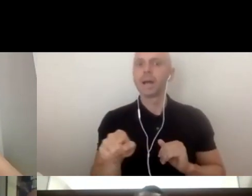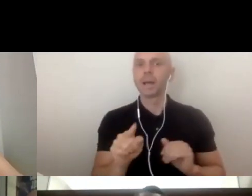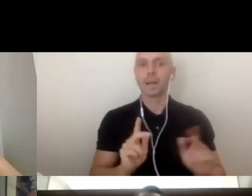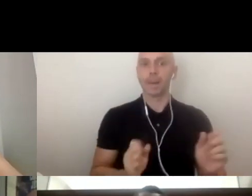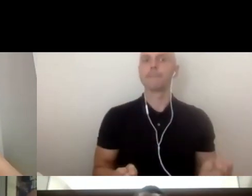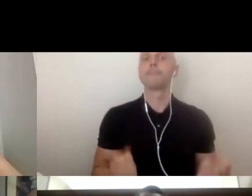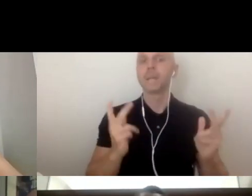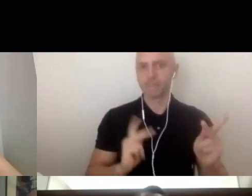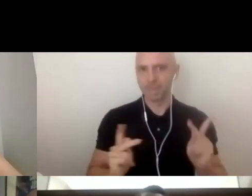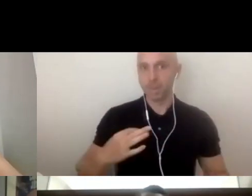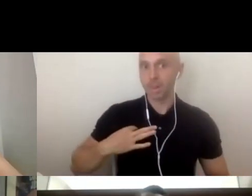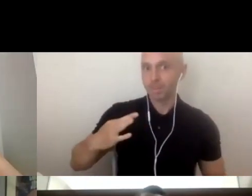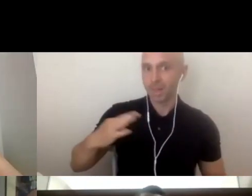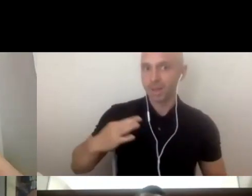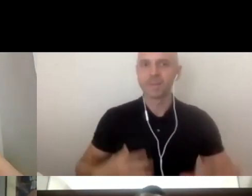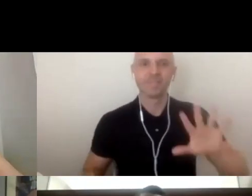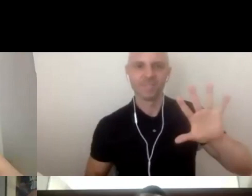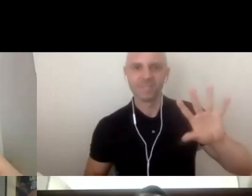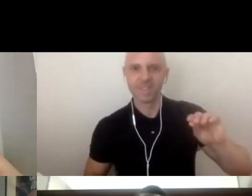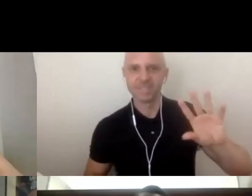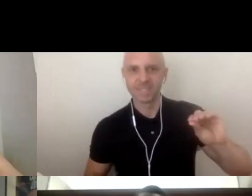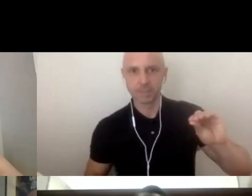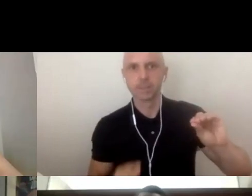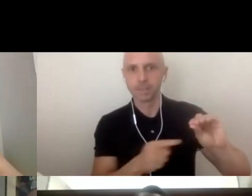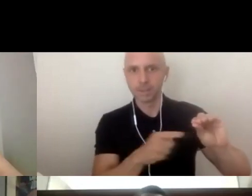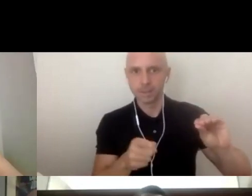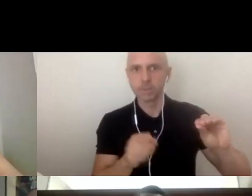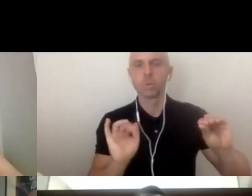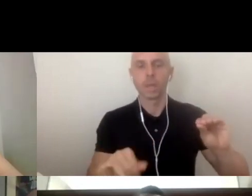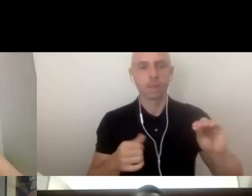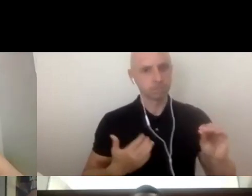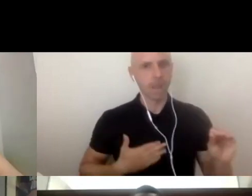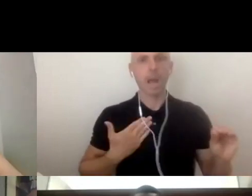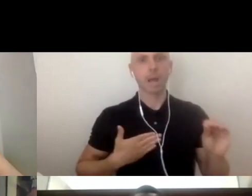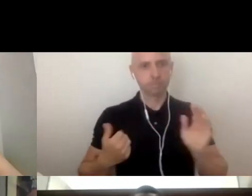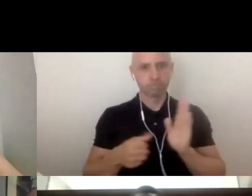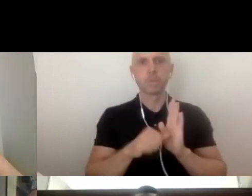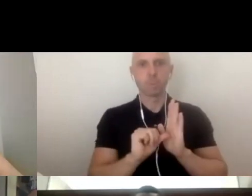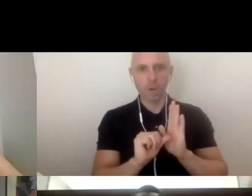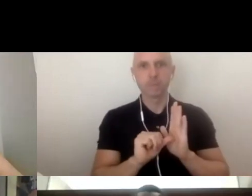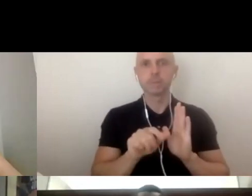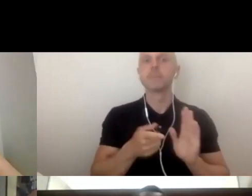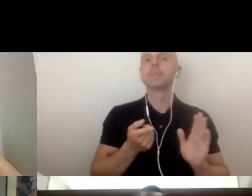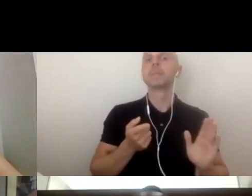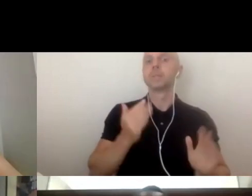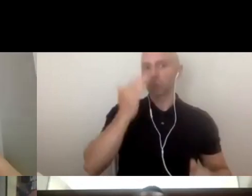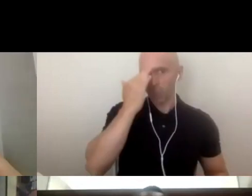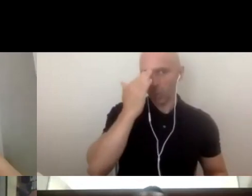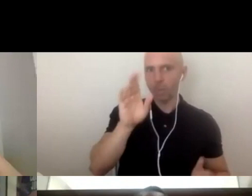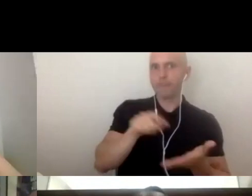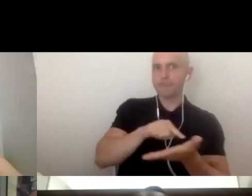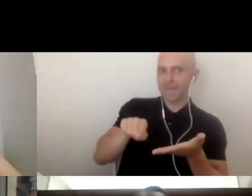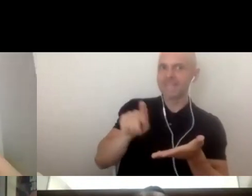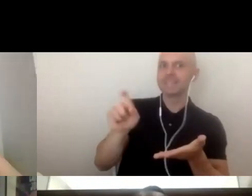for the first year rollout of that, we're really, really happy with the level of uptake. So as we all know, paying taxes are